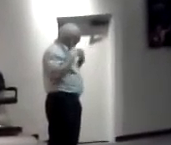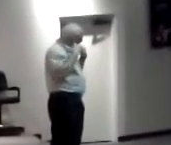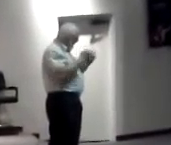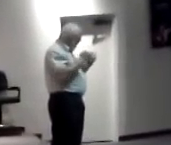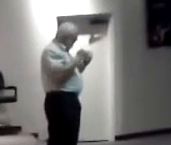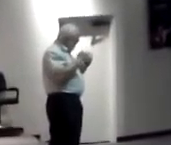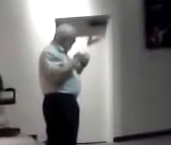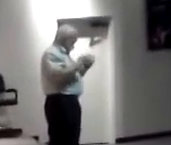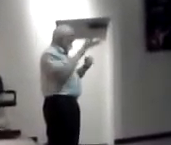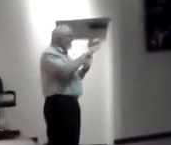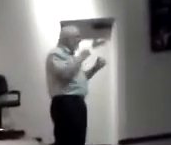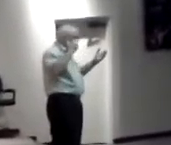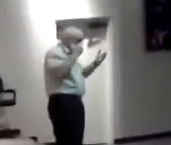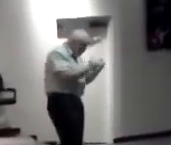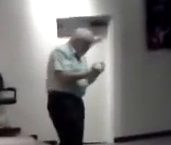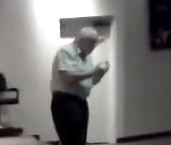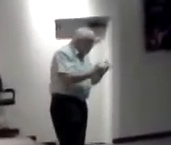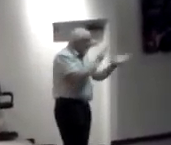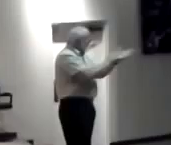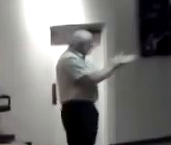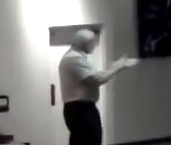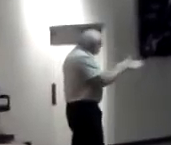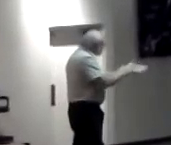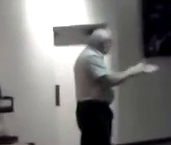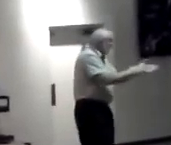the good and praise it.